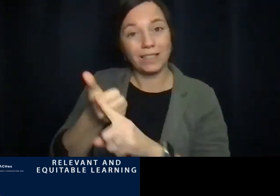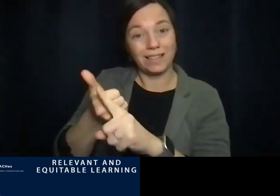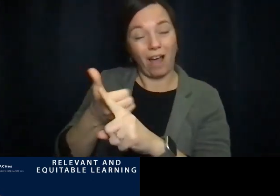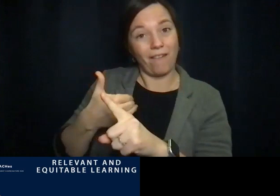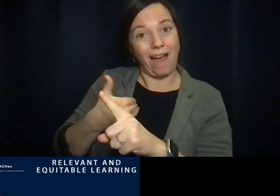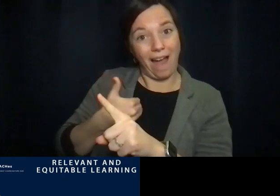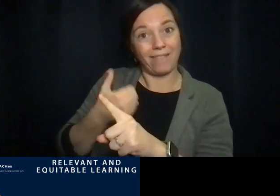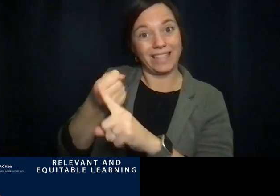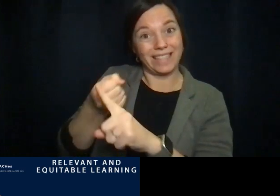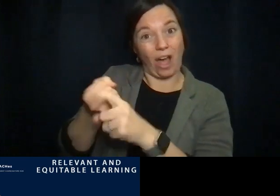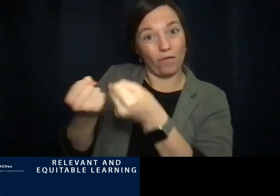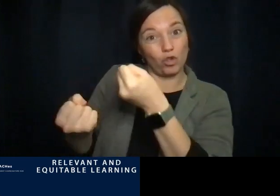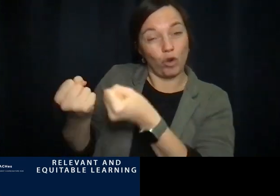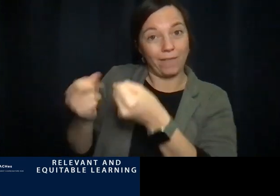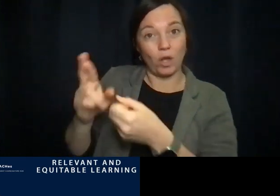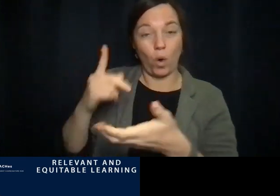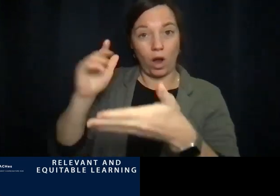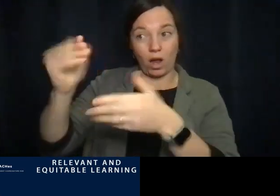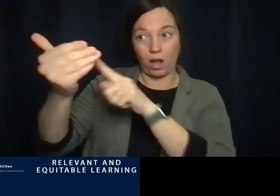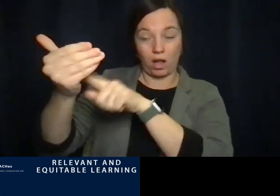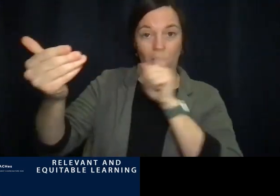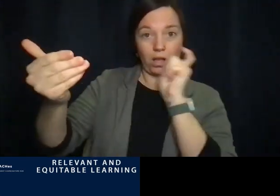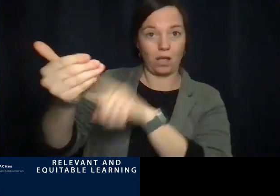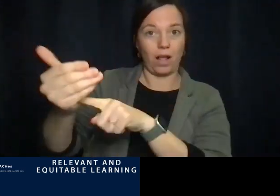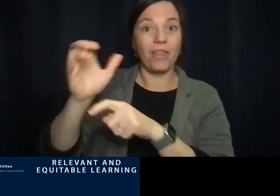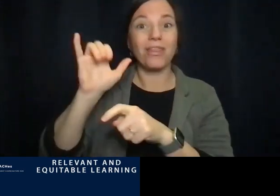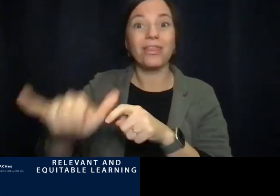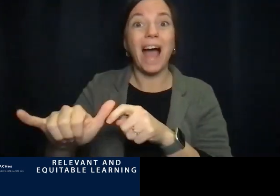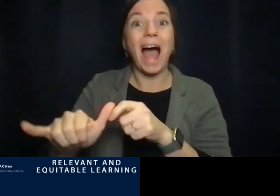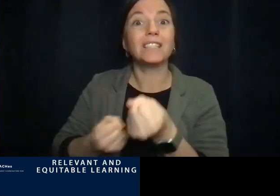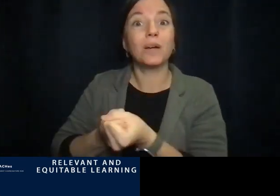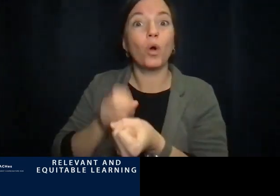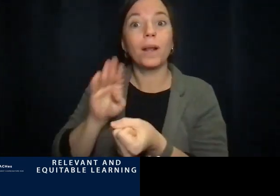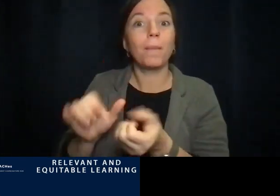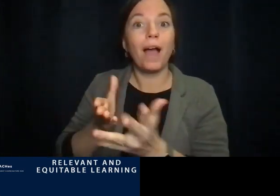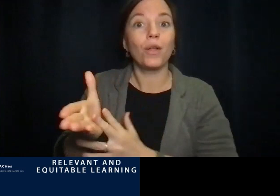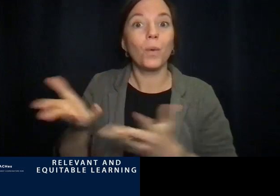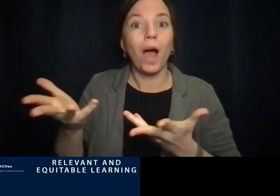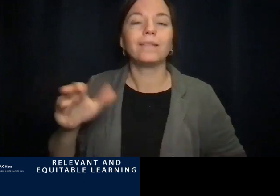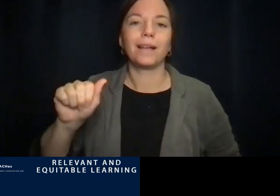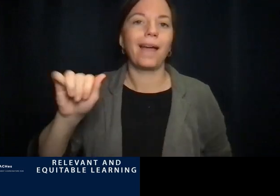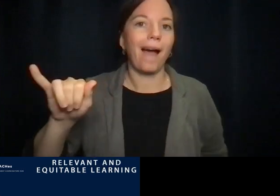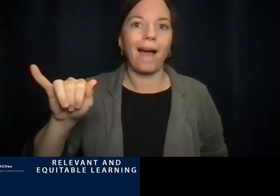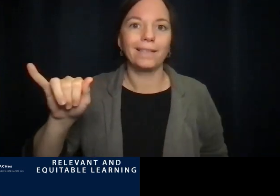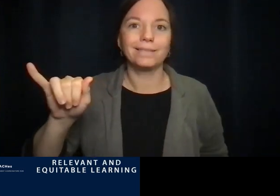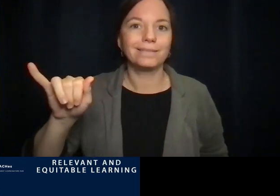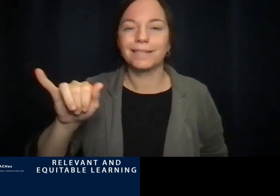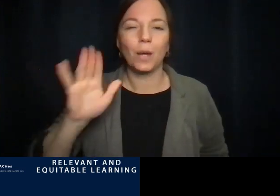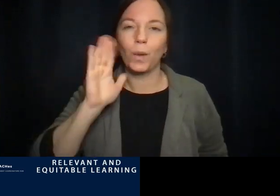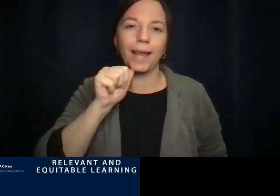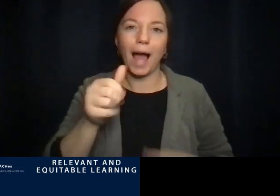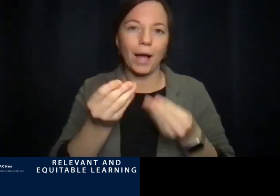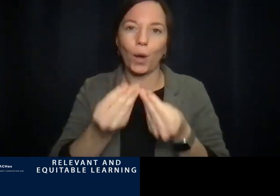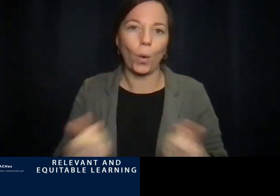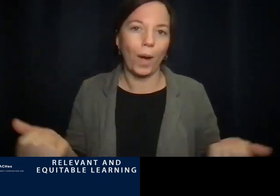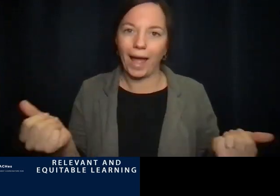even on your phone, all that stuff's powered by machine learning, AI, things of that magnitude. Like, I don't think that's going to go away. And